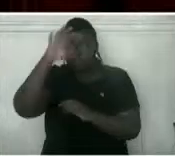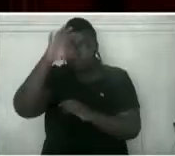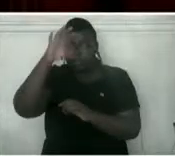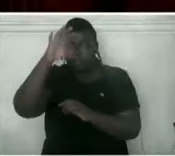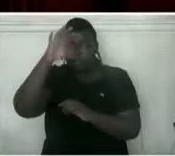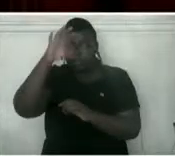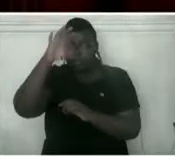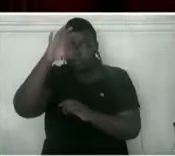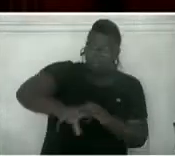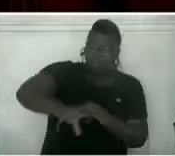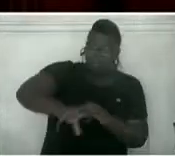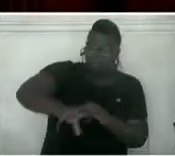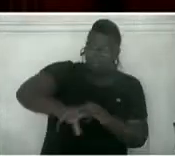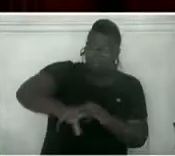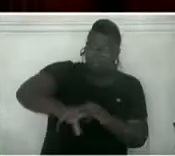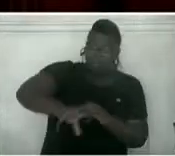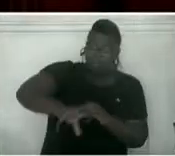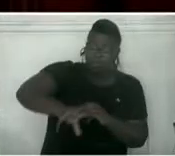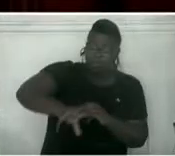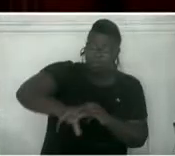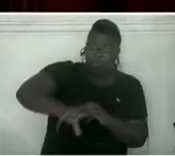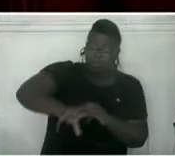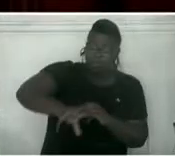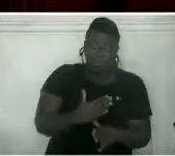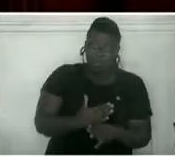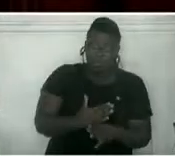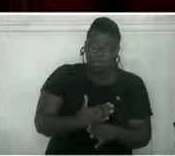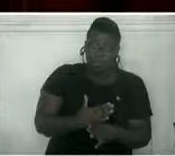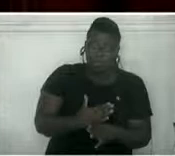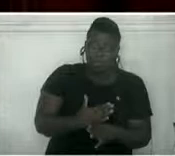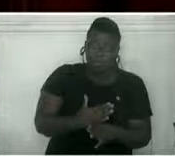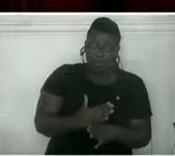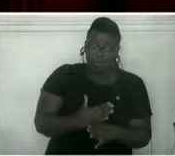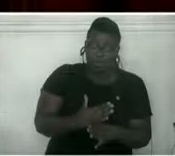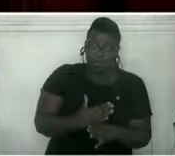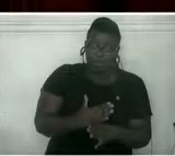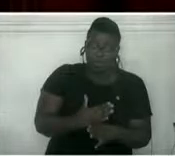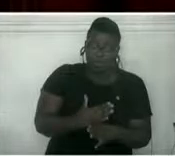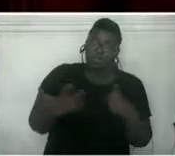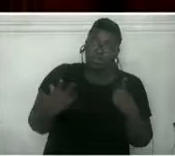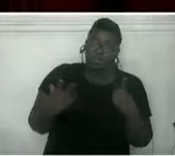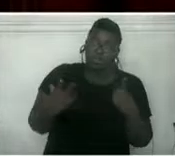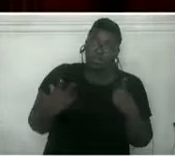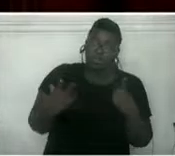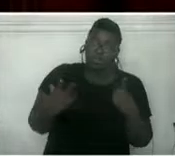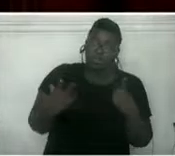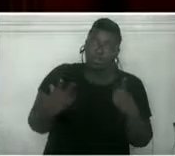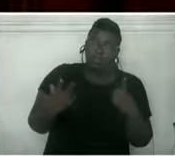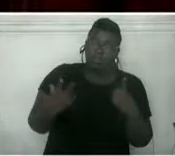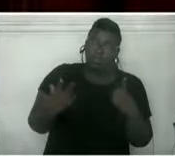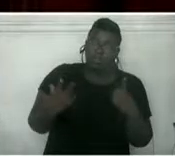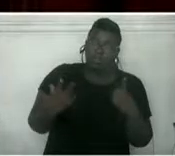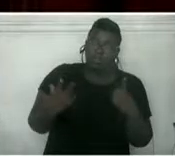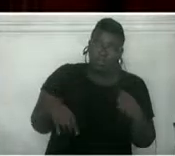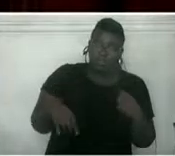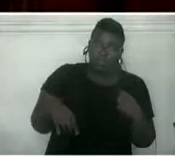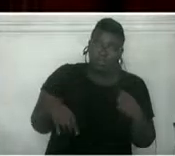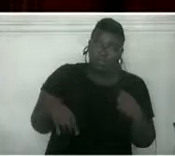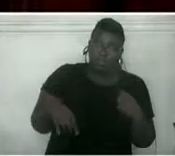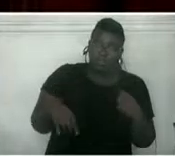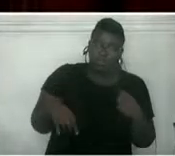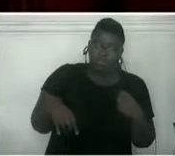effort to strengthen the work of the police will include conducting police station satisfaction survey